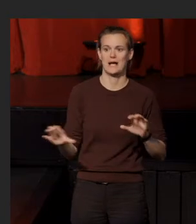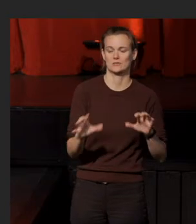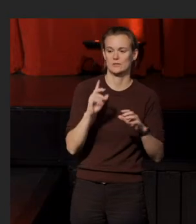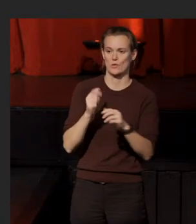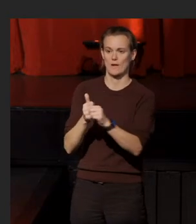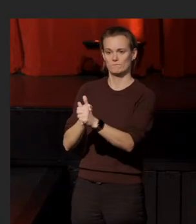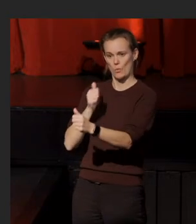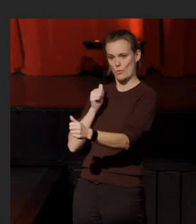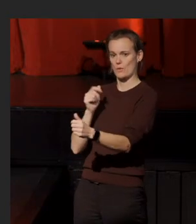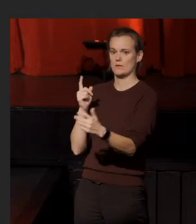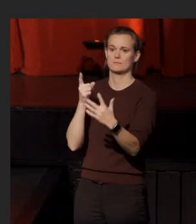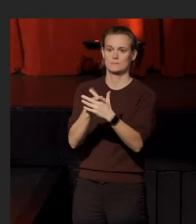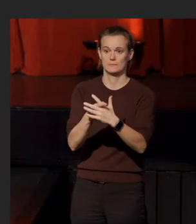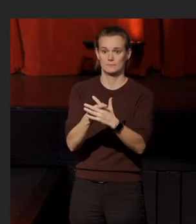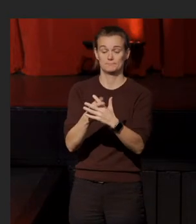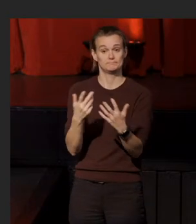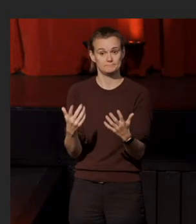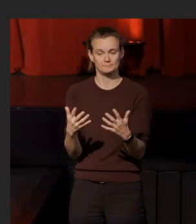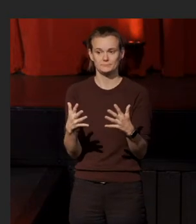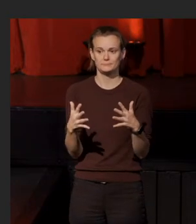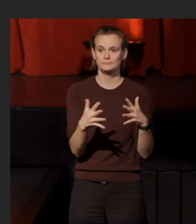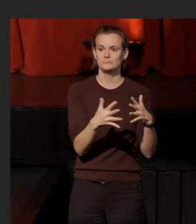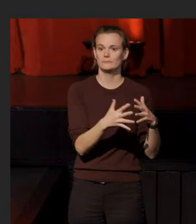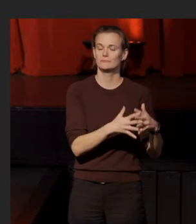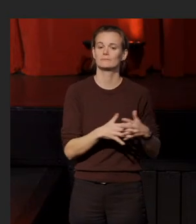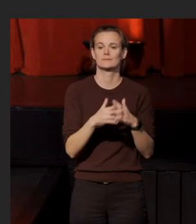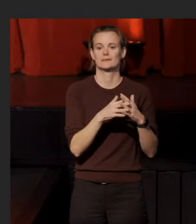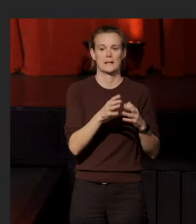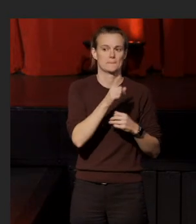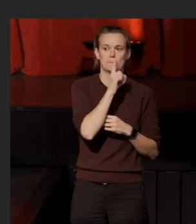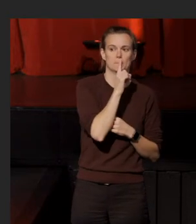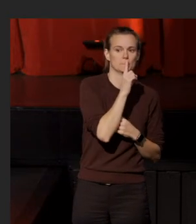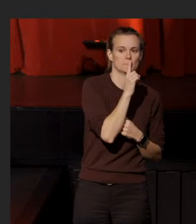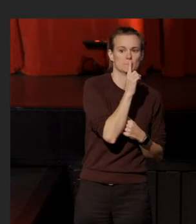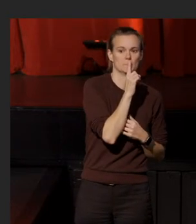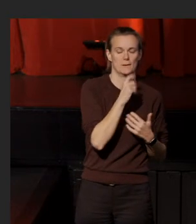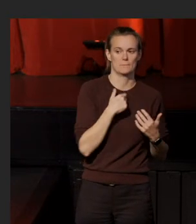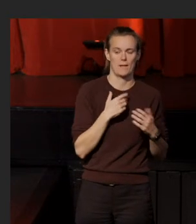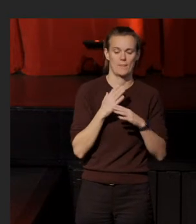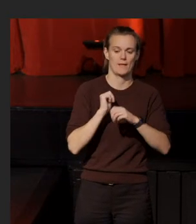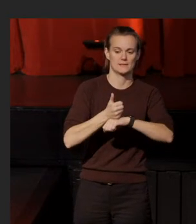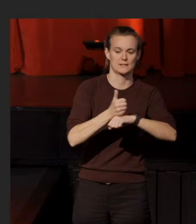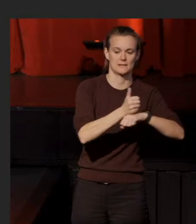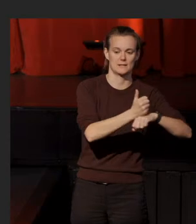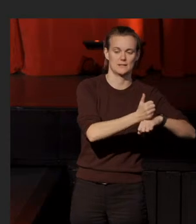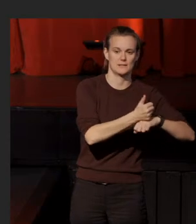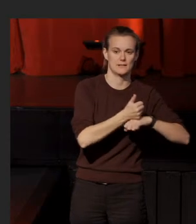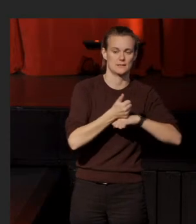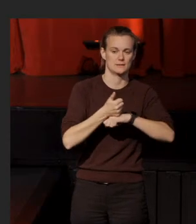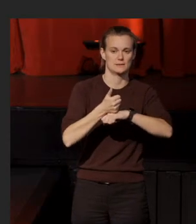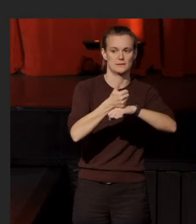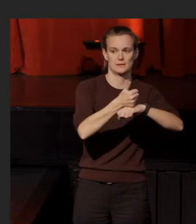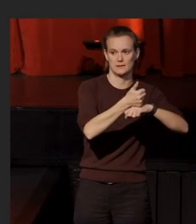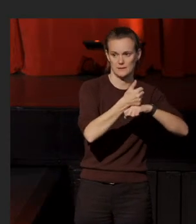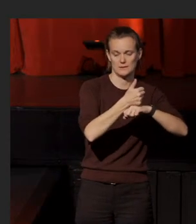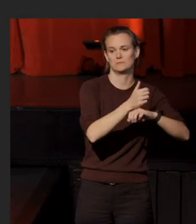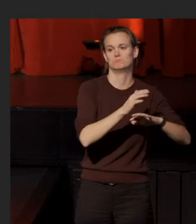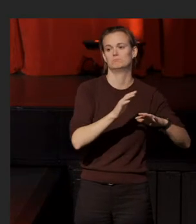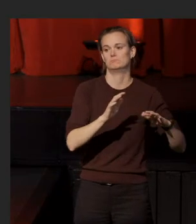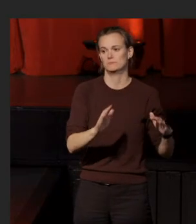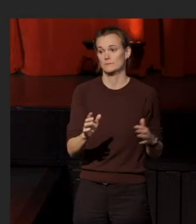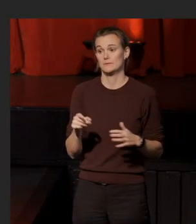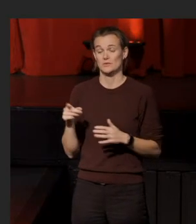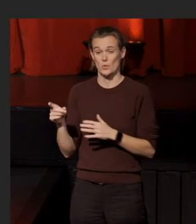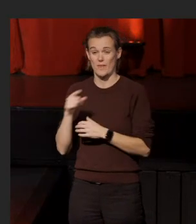United States, of course, didn't tell anybody it actually had done that when it did it, but there's very good evidence in 2018 that they actually shut that